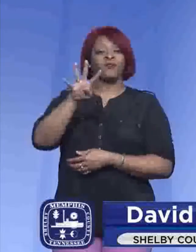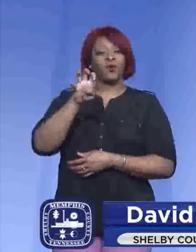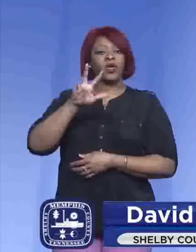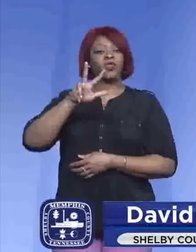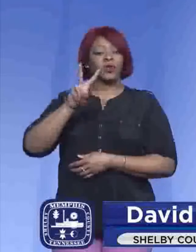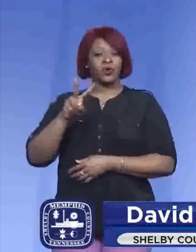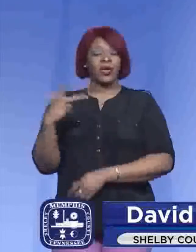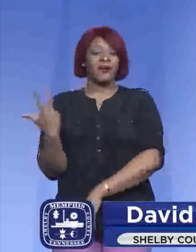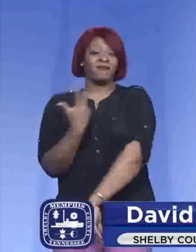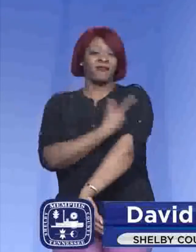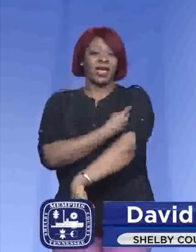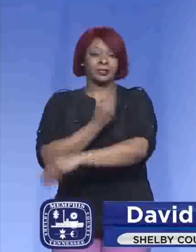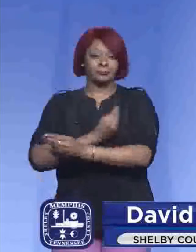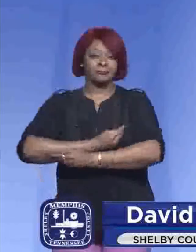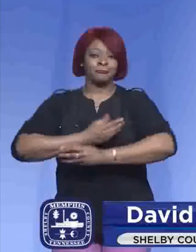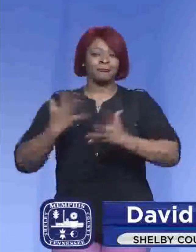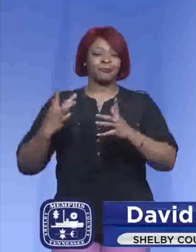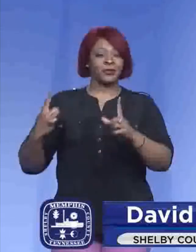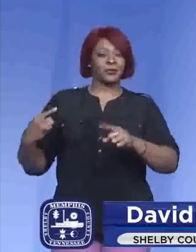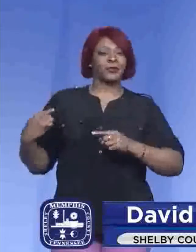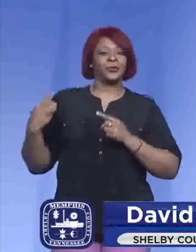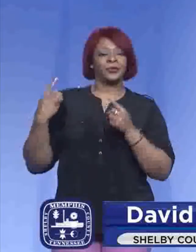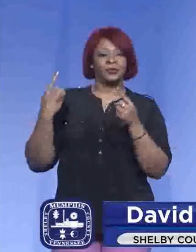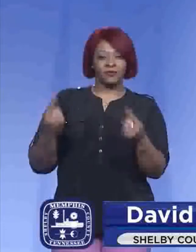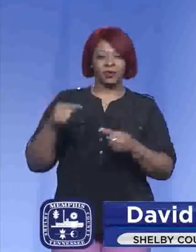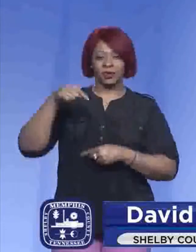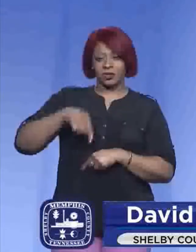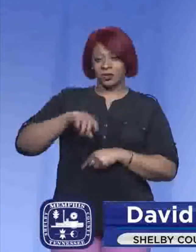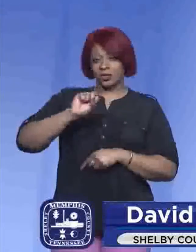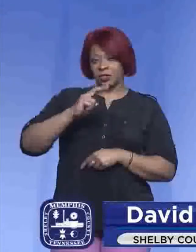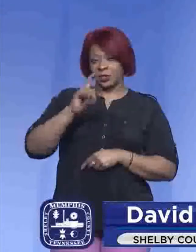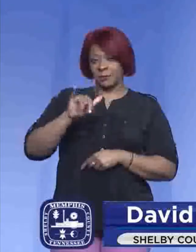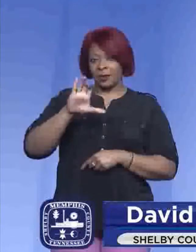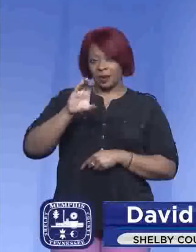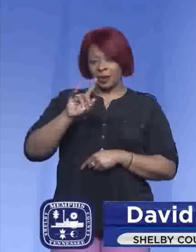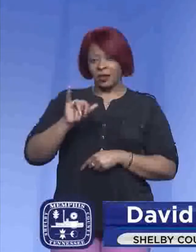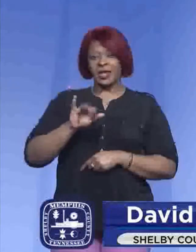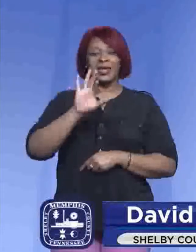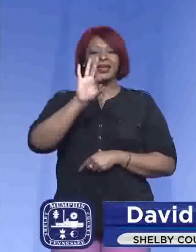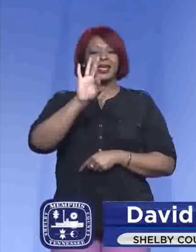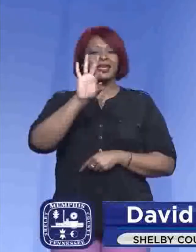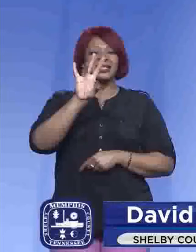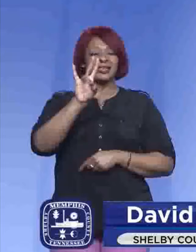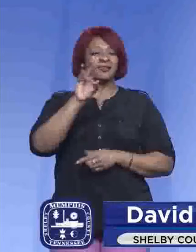140,432 vaccine doses have been administered in Shelby County, and